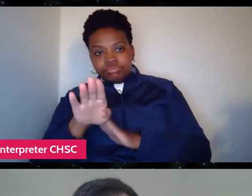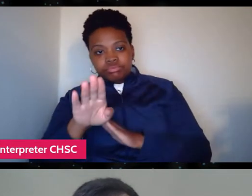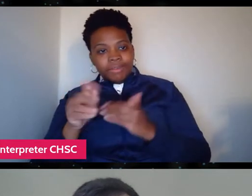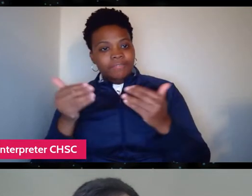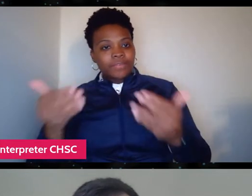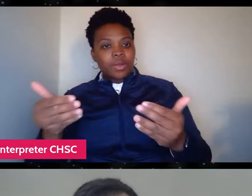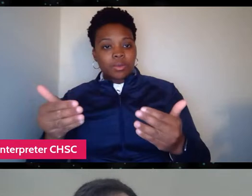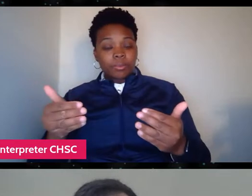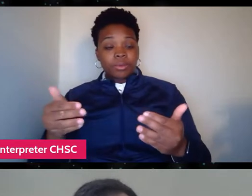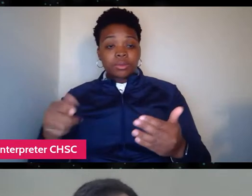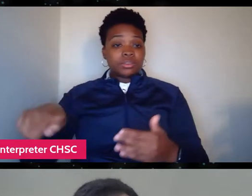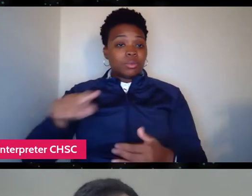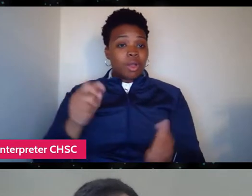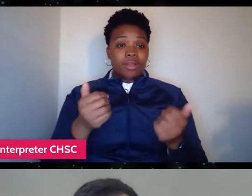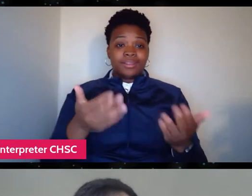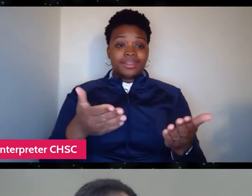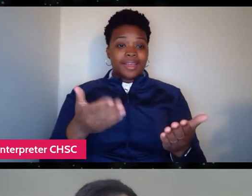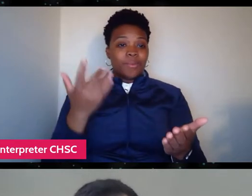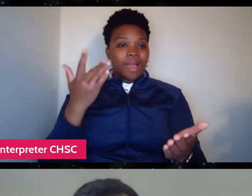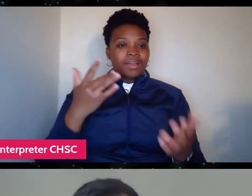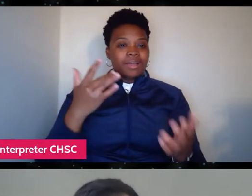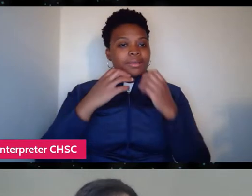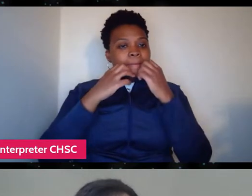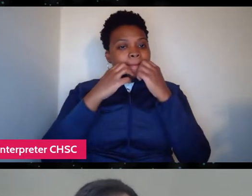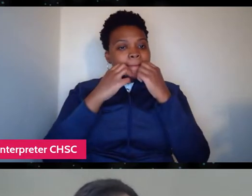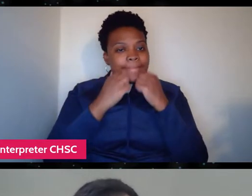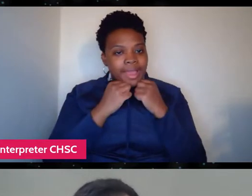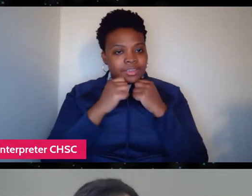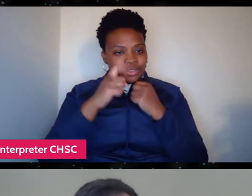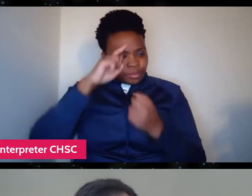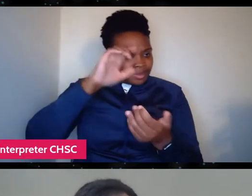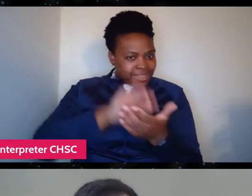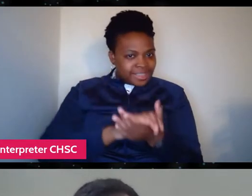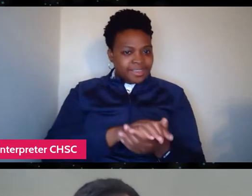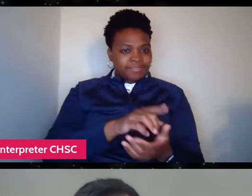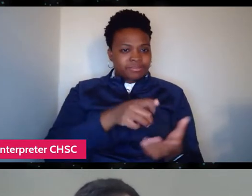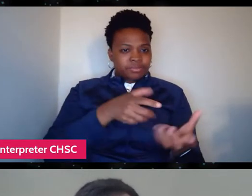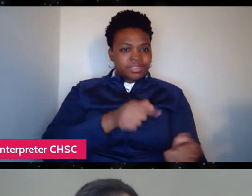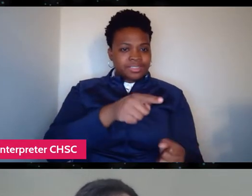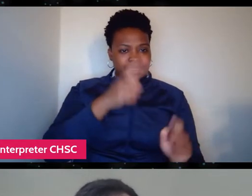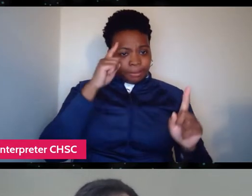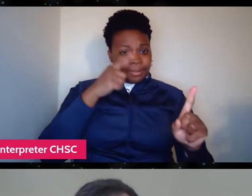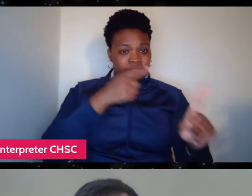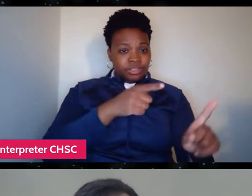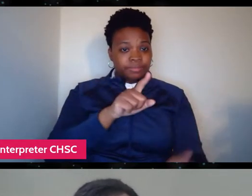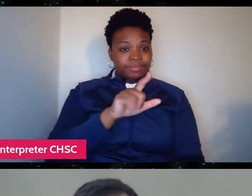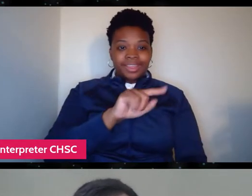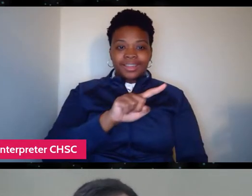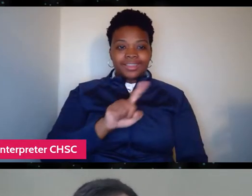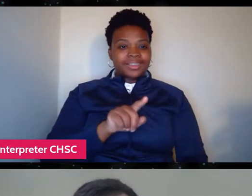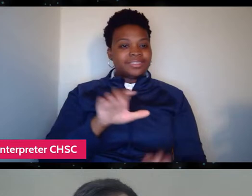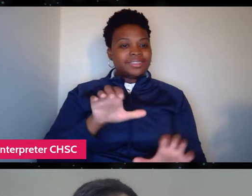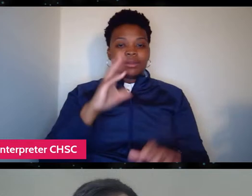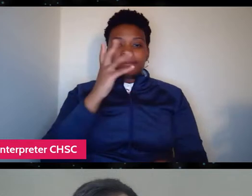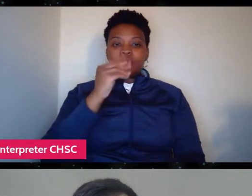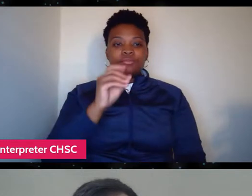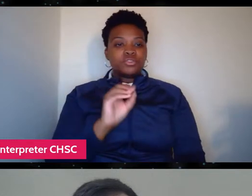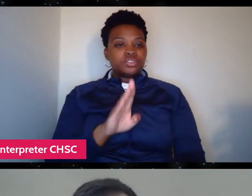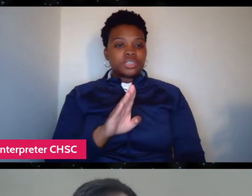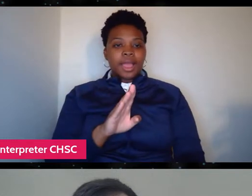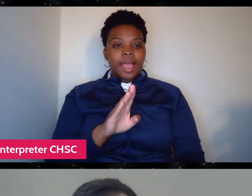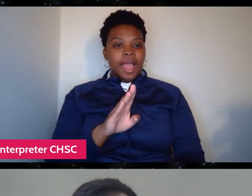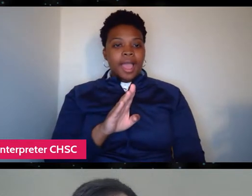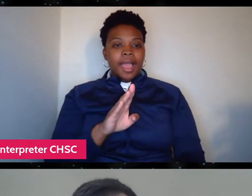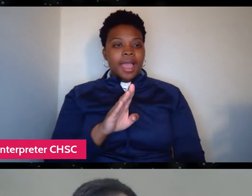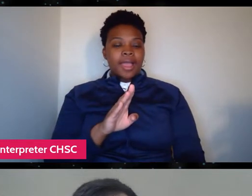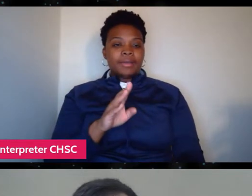all there out of passion. You believe in this mission, you know, and Liz, I think you did such a beautiful job just kind of shooting